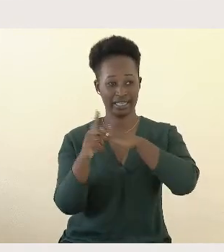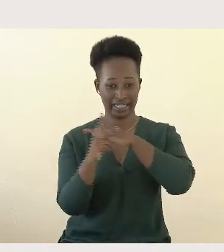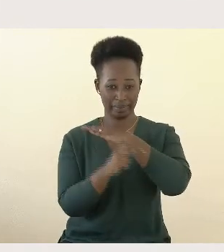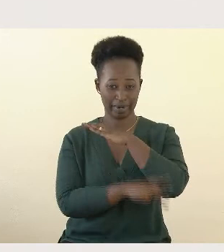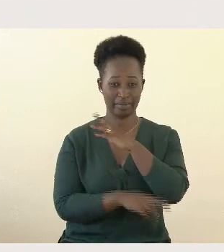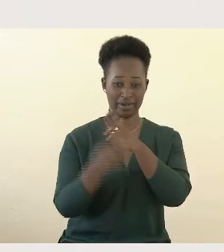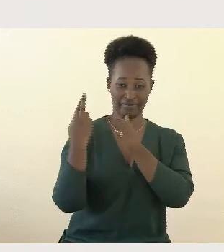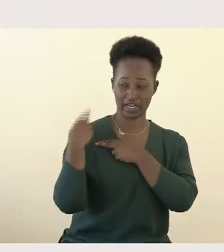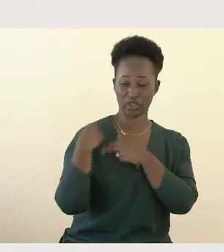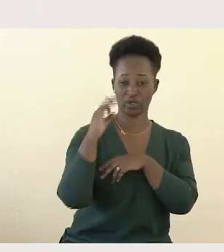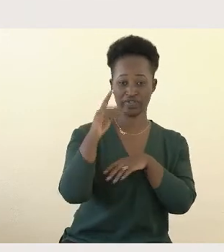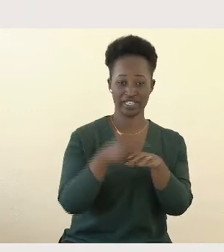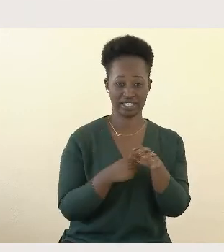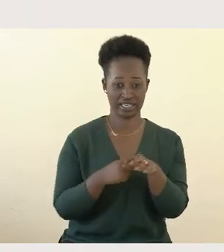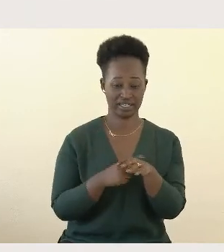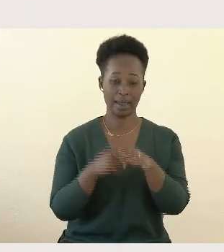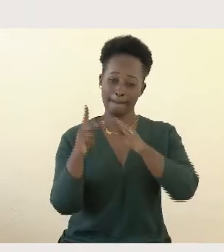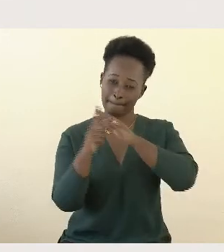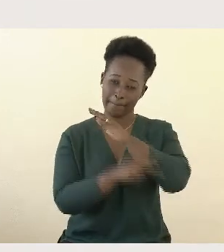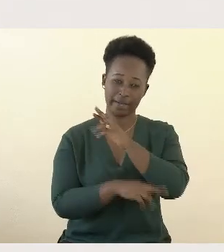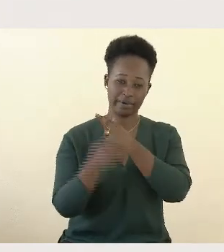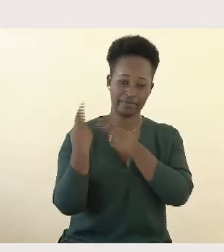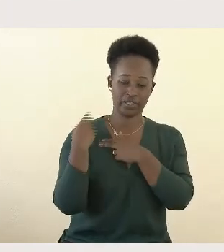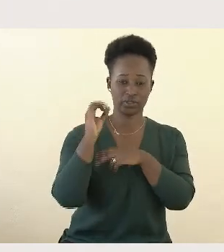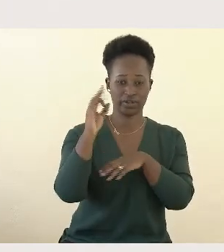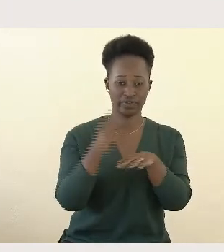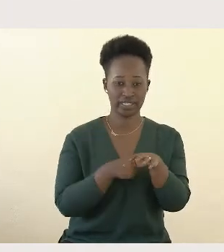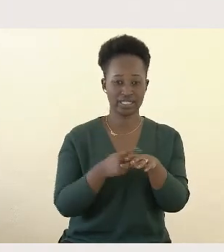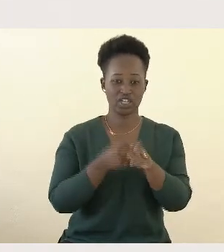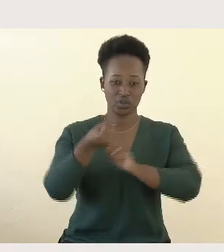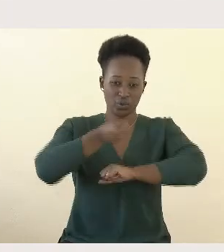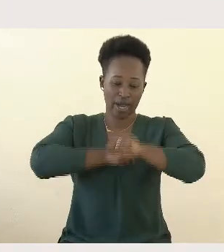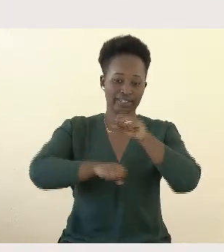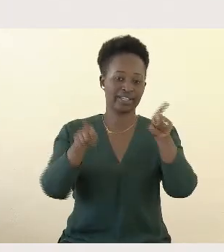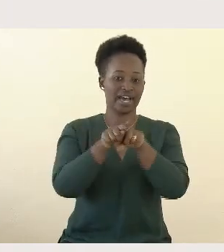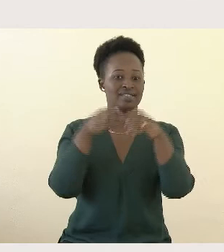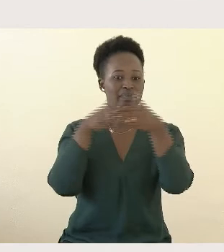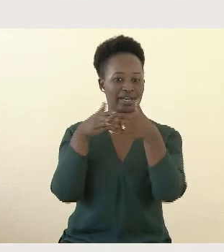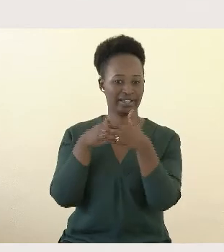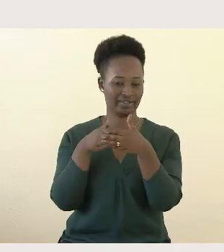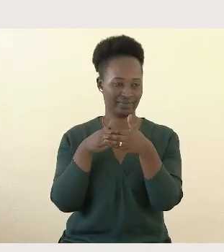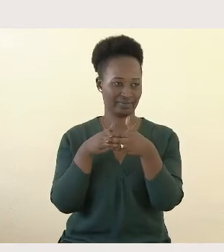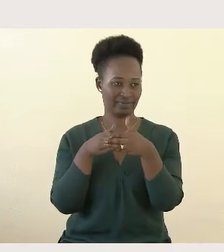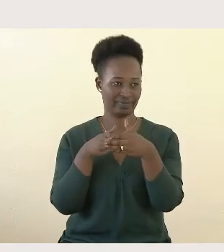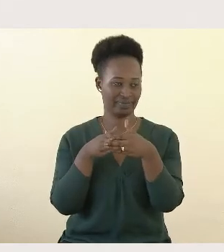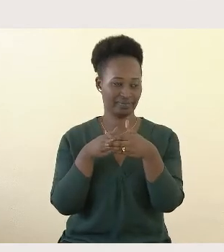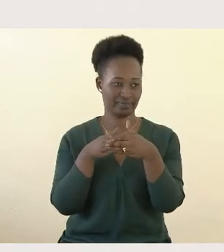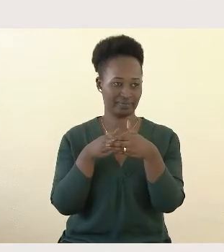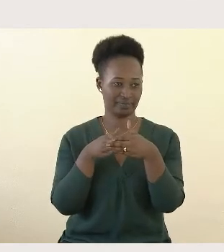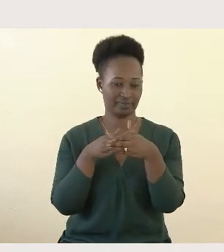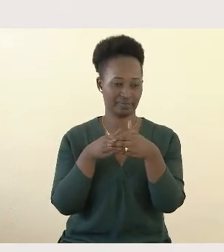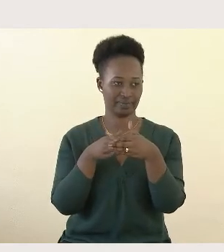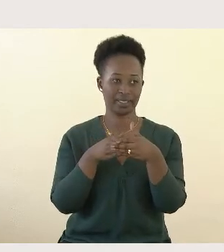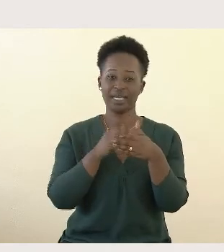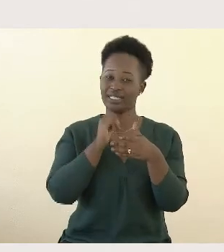primary function of the skin. The primary function of the skin is to act as a barrier. It acts as a barrier. It